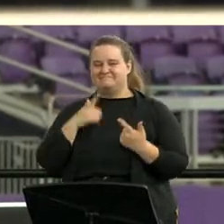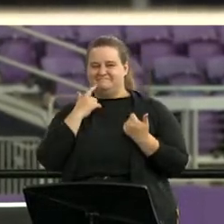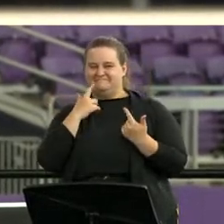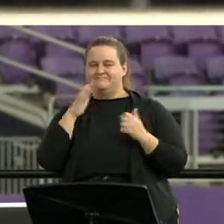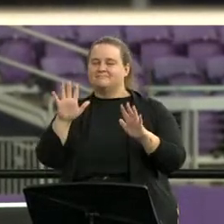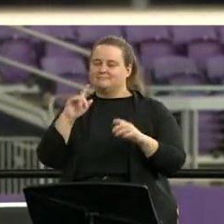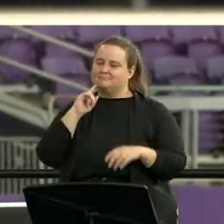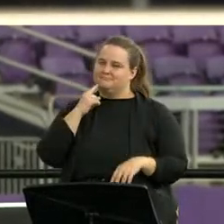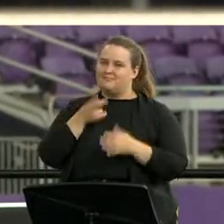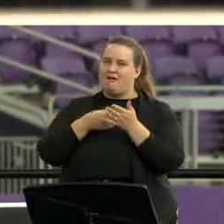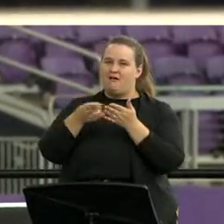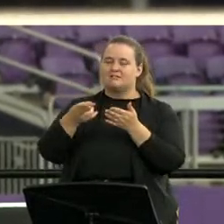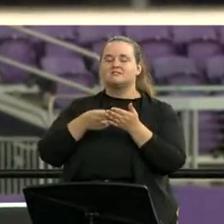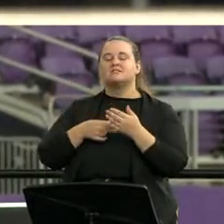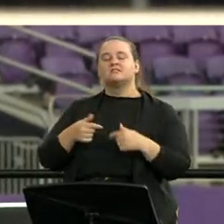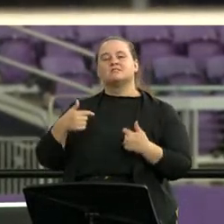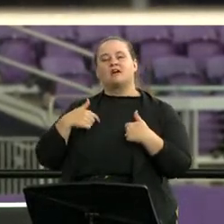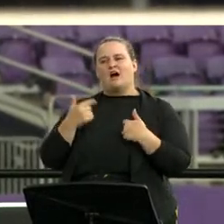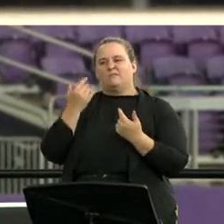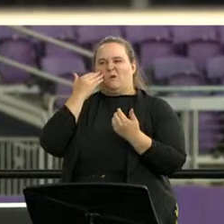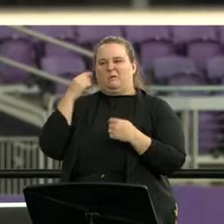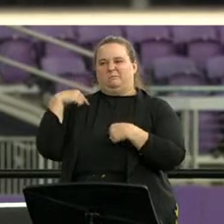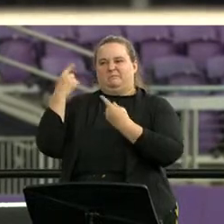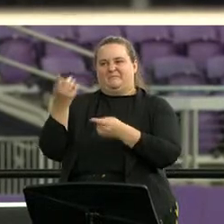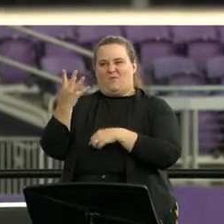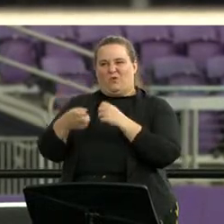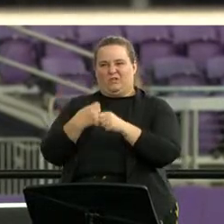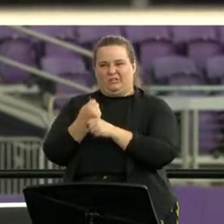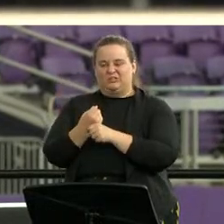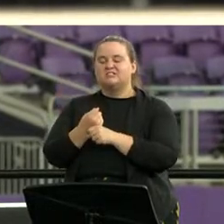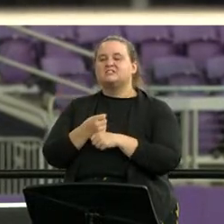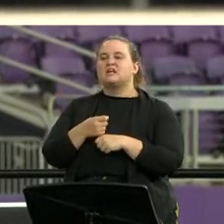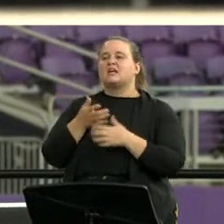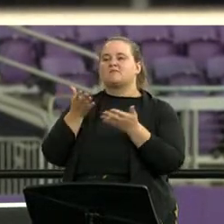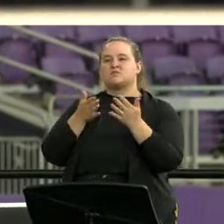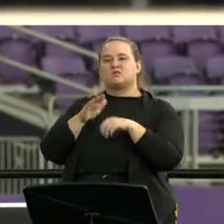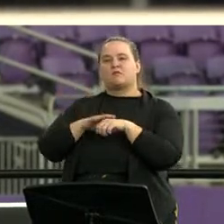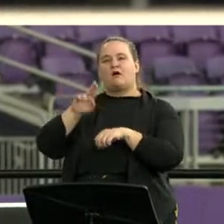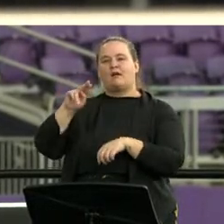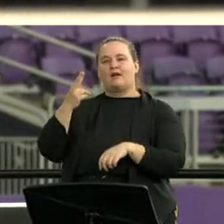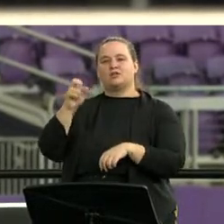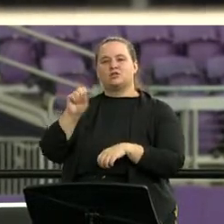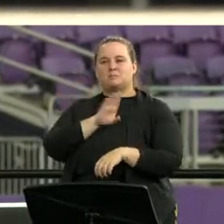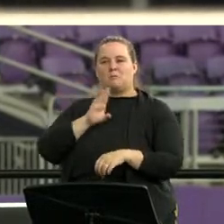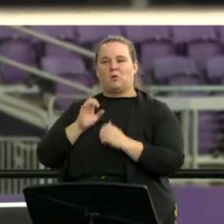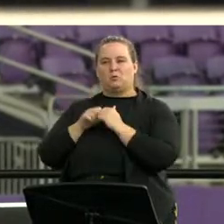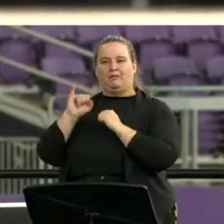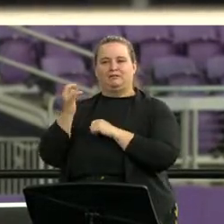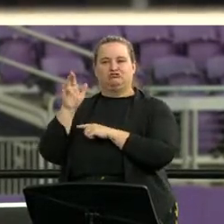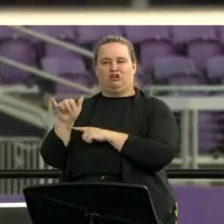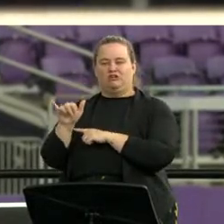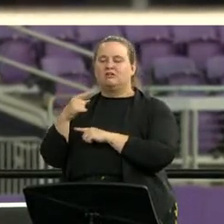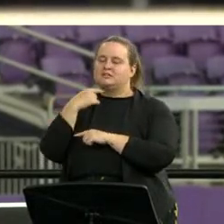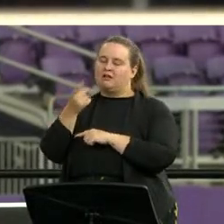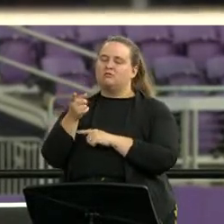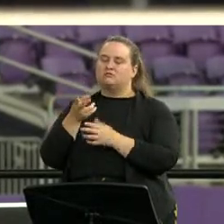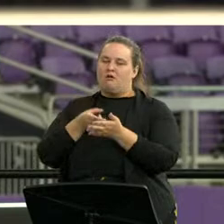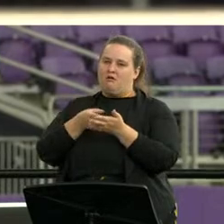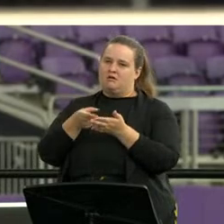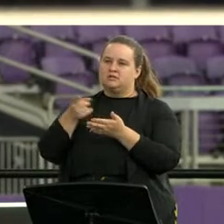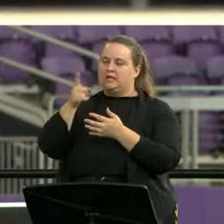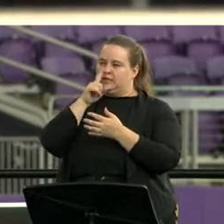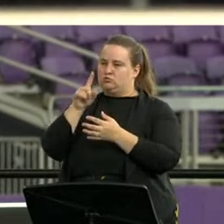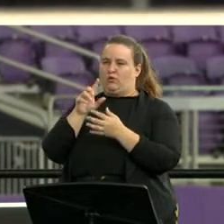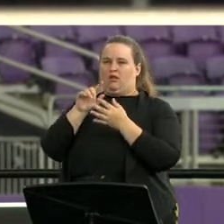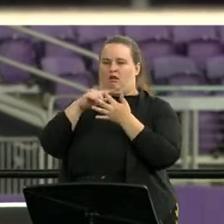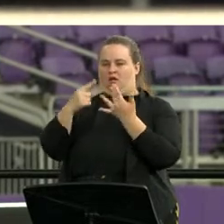No, but seriously, as someone who has known Jerry for 4 years and has served on the NHS board with him, I can tell you that he truly does embody